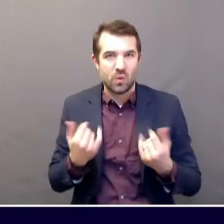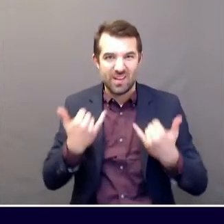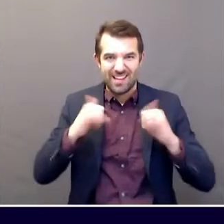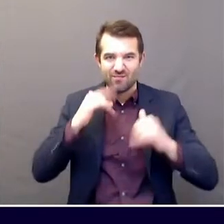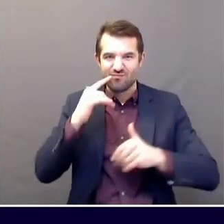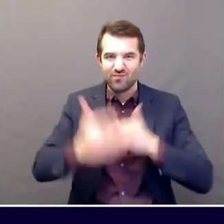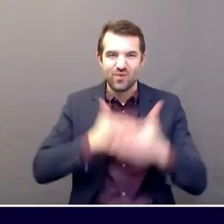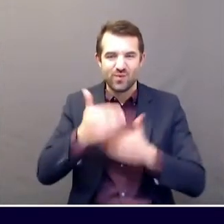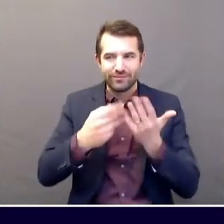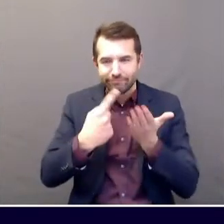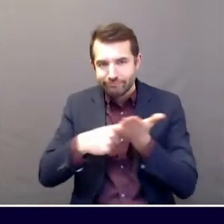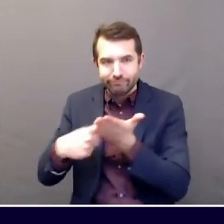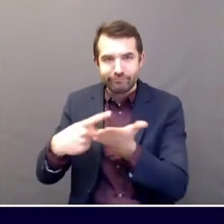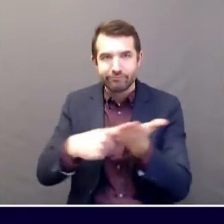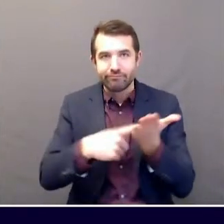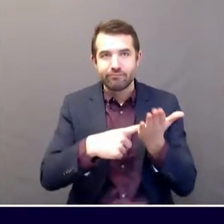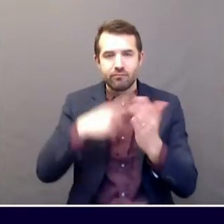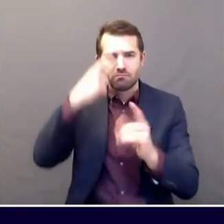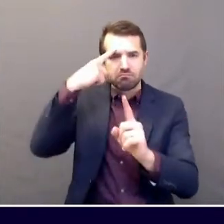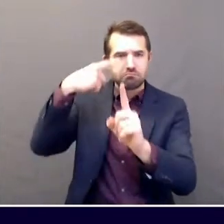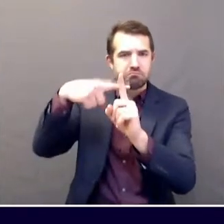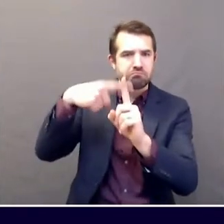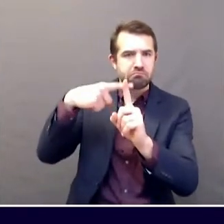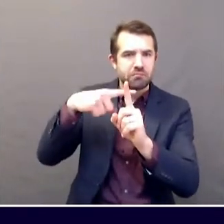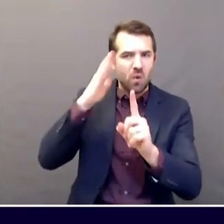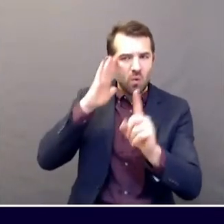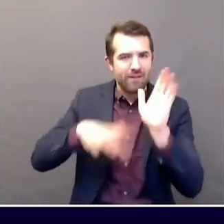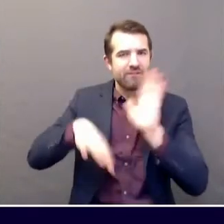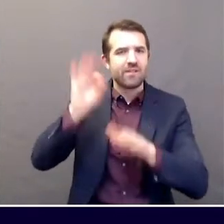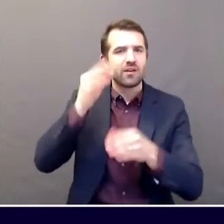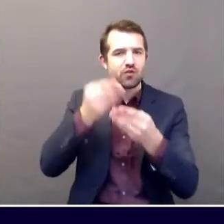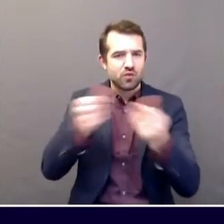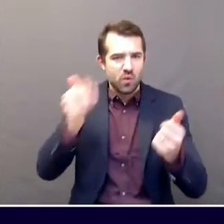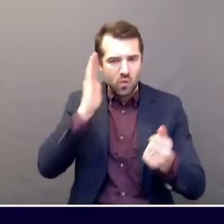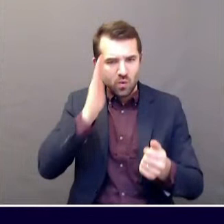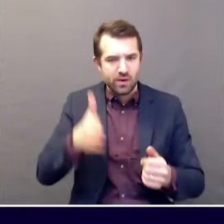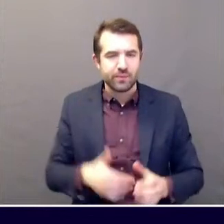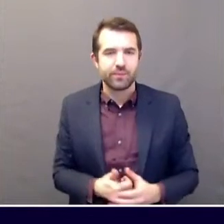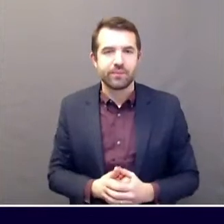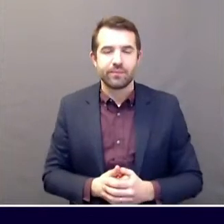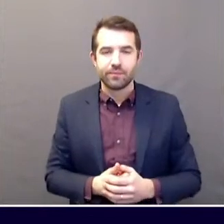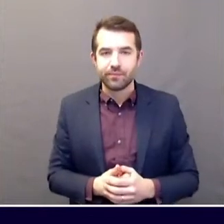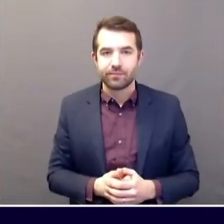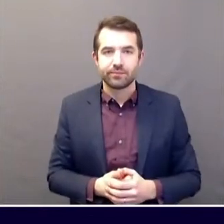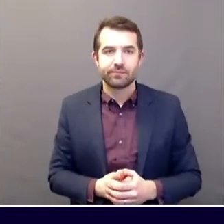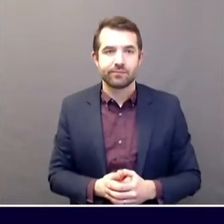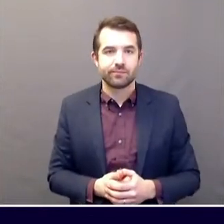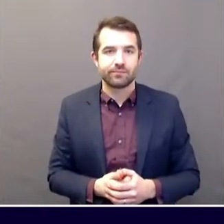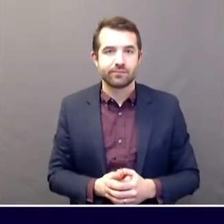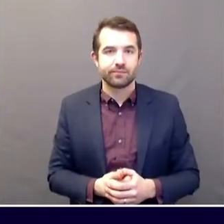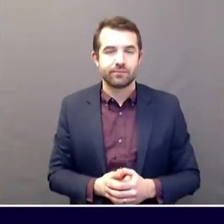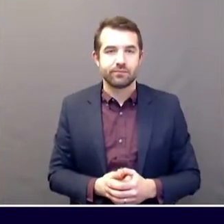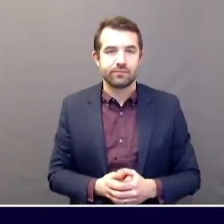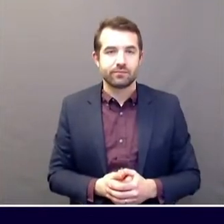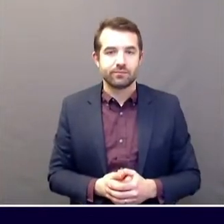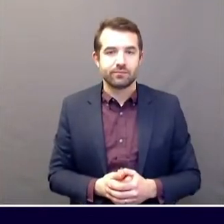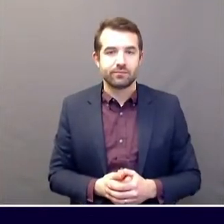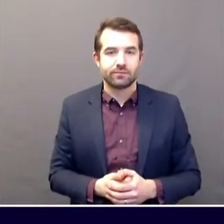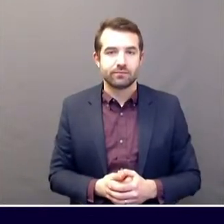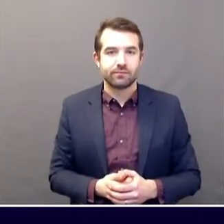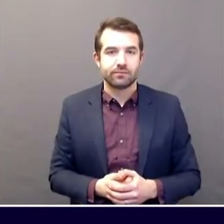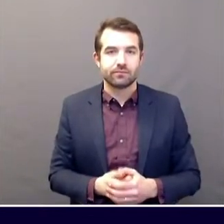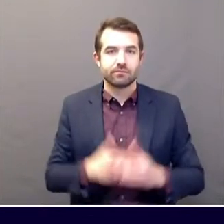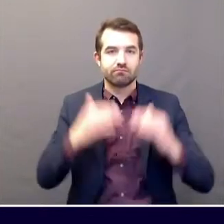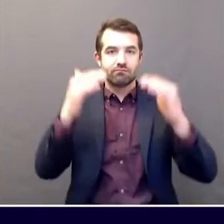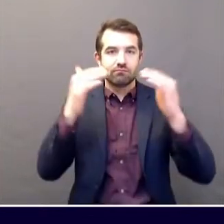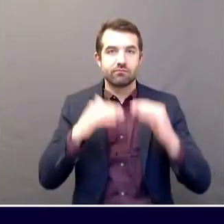optimistic that we will, because that's what we do, is solve problems. Thank you. Going to turn it now to Greg